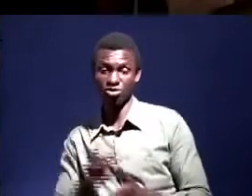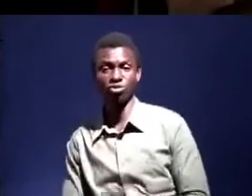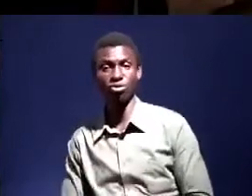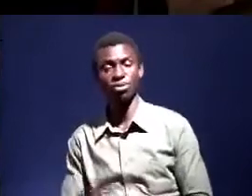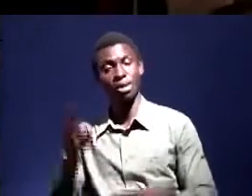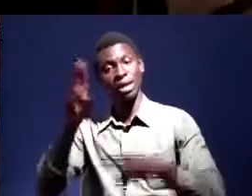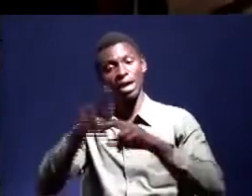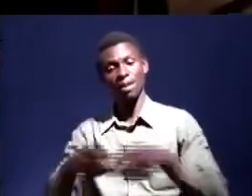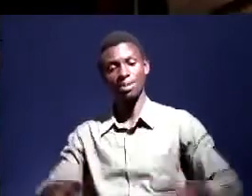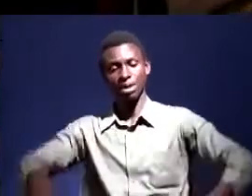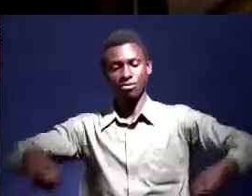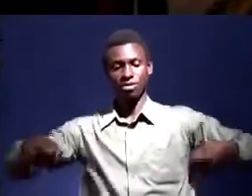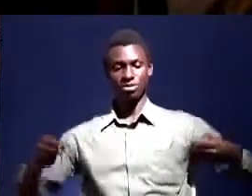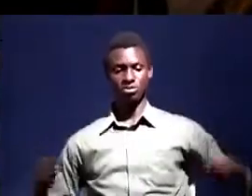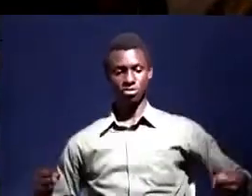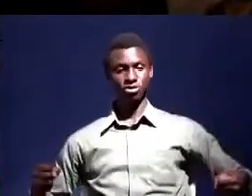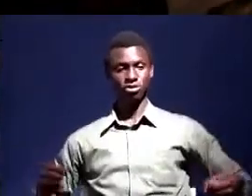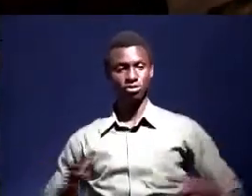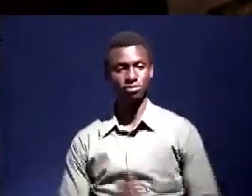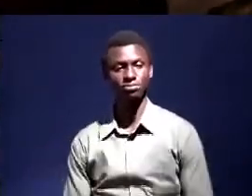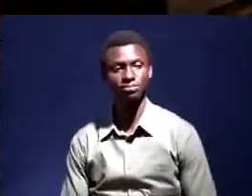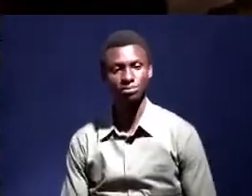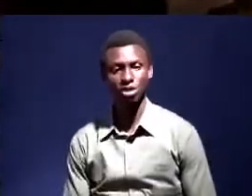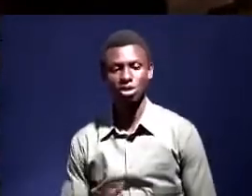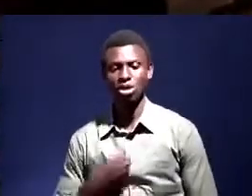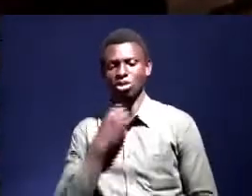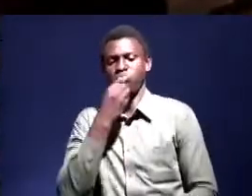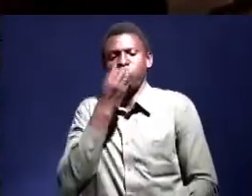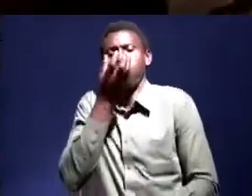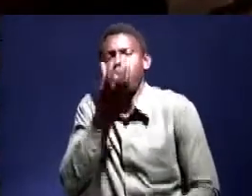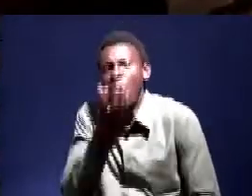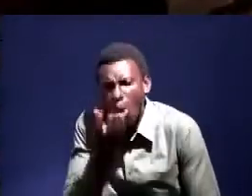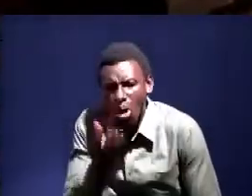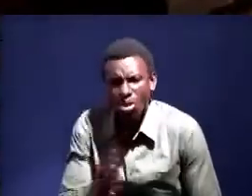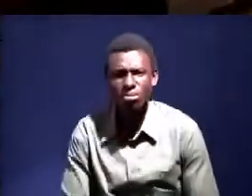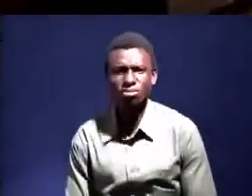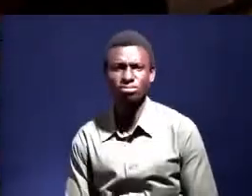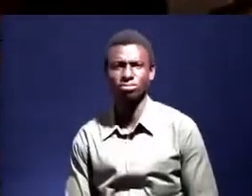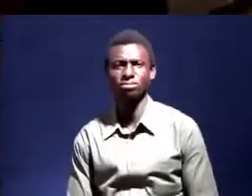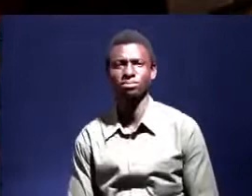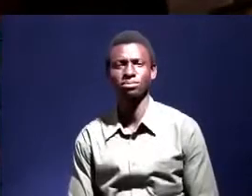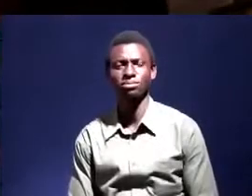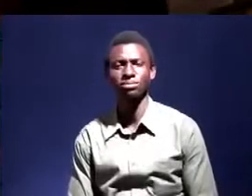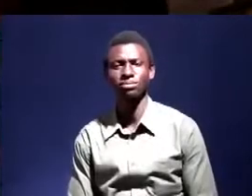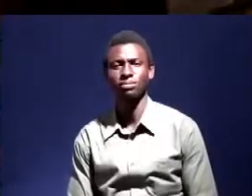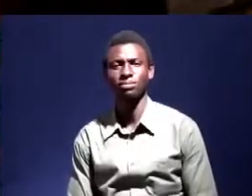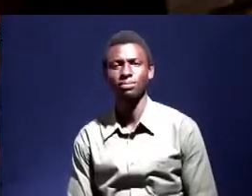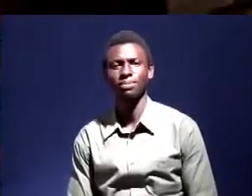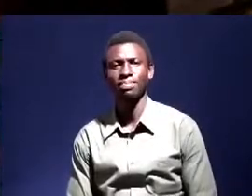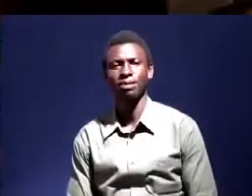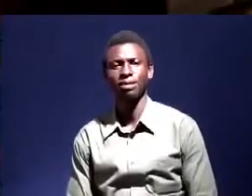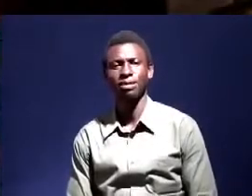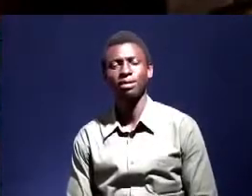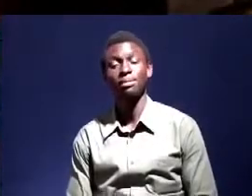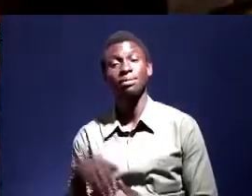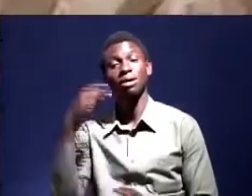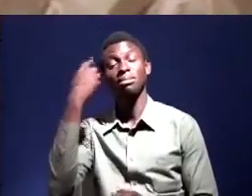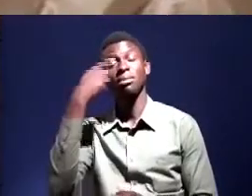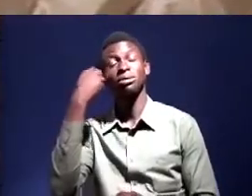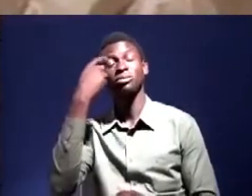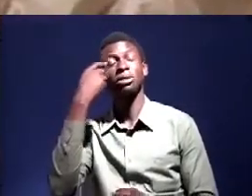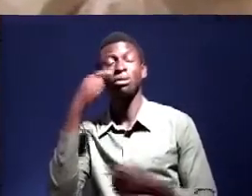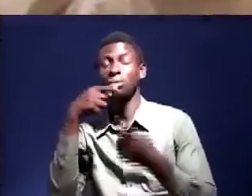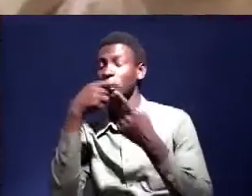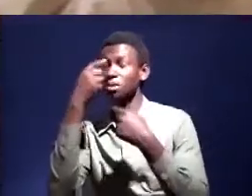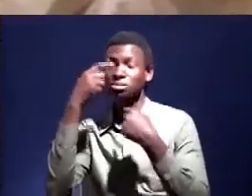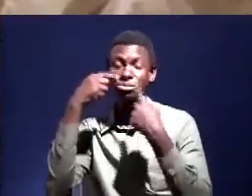was vomiting. Anatapika. The eyes were rolling around in his head. Macho yalikuwa kama vile yanazunguka hivi. His